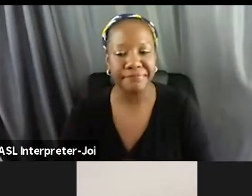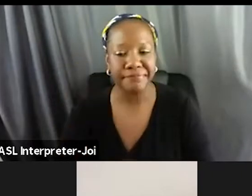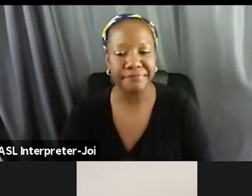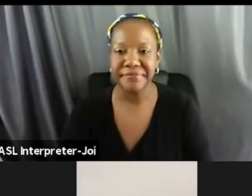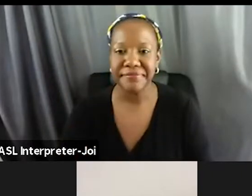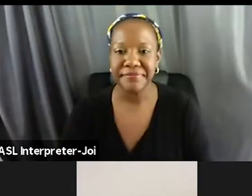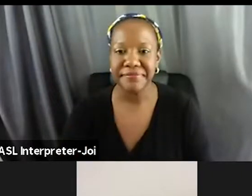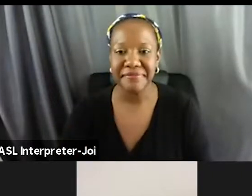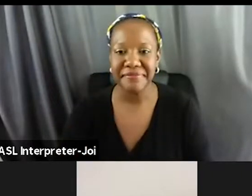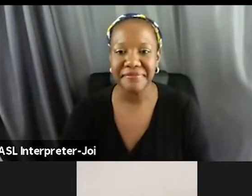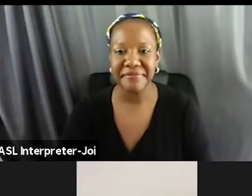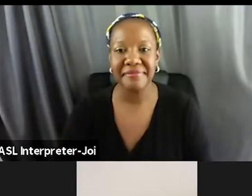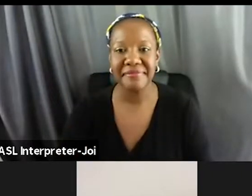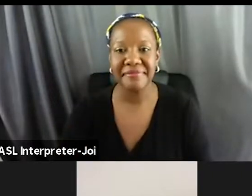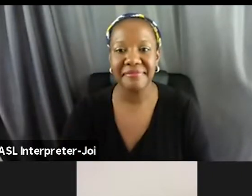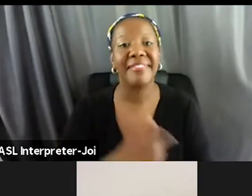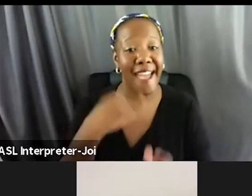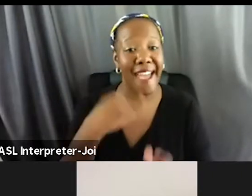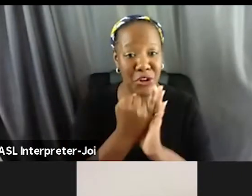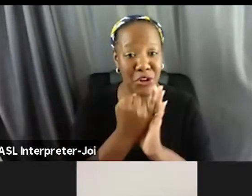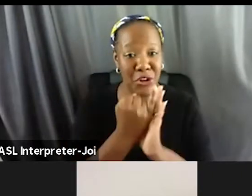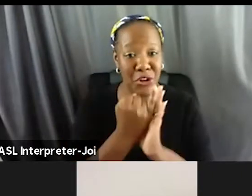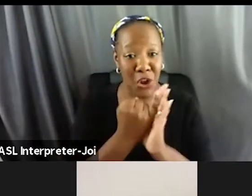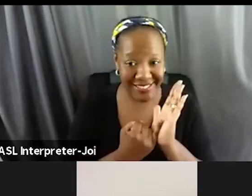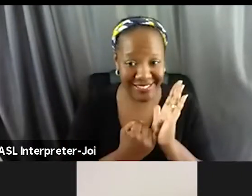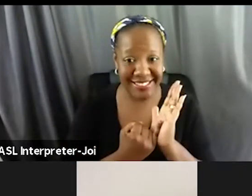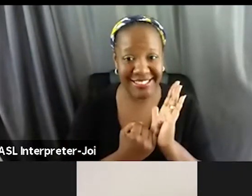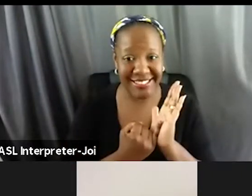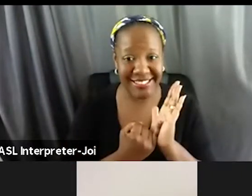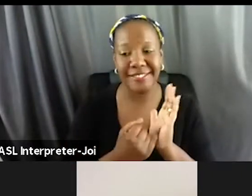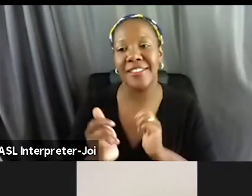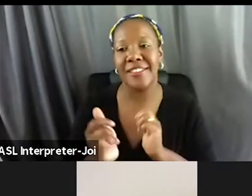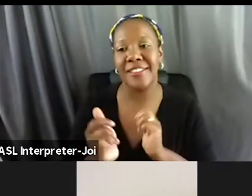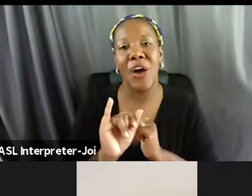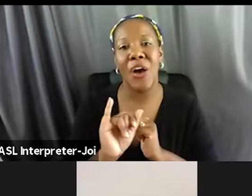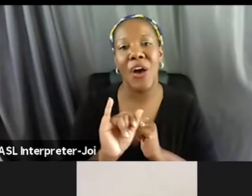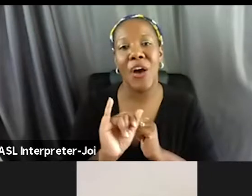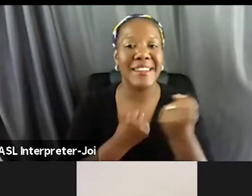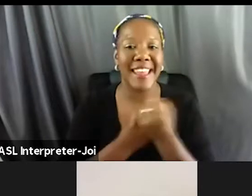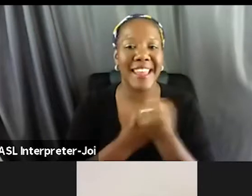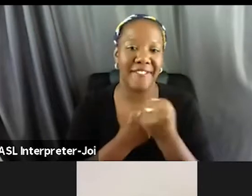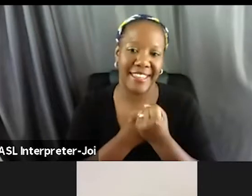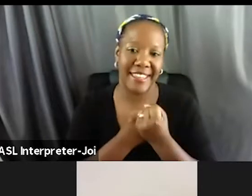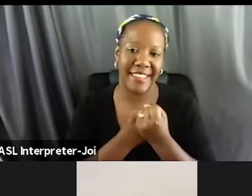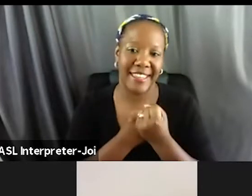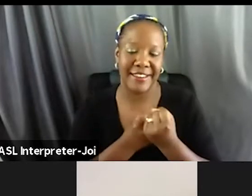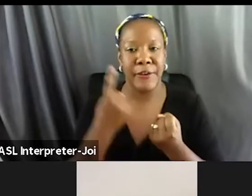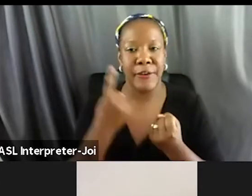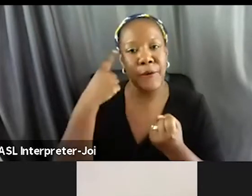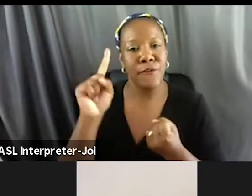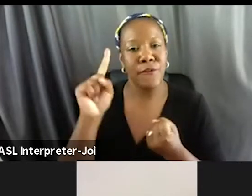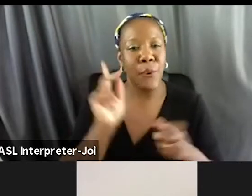I am an artist, and I'm also an advocate for